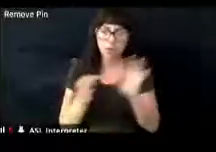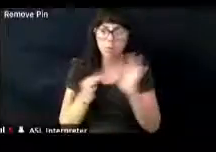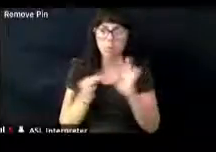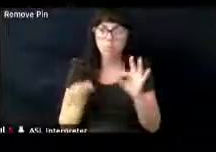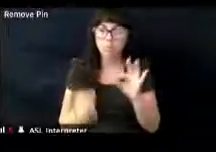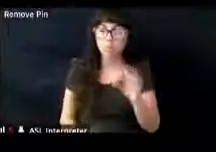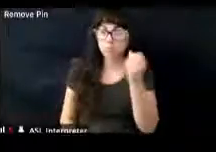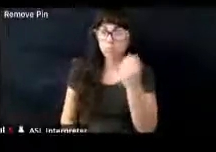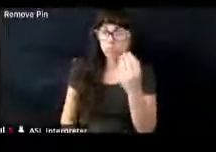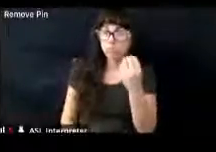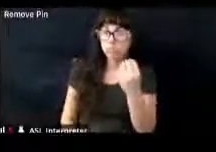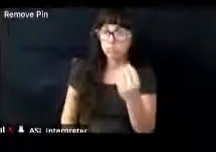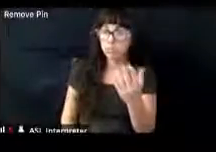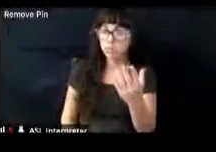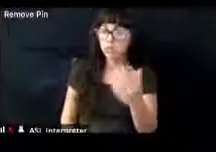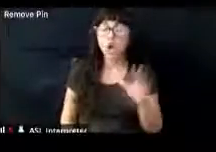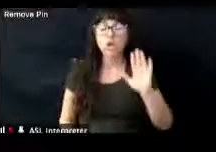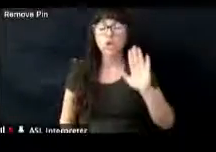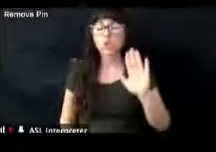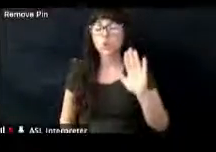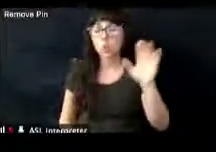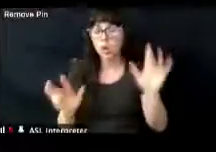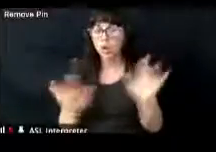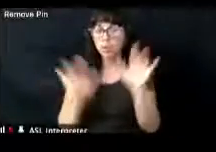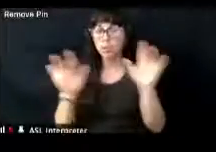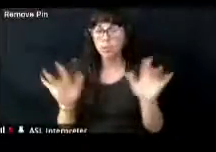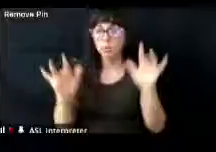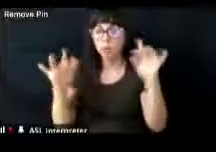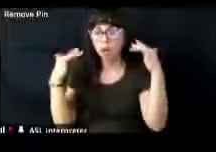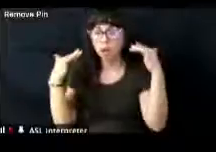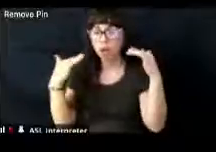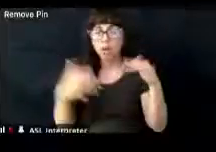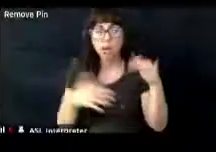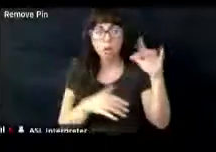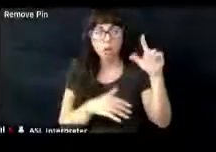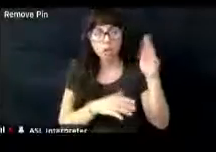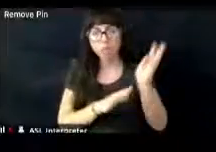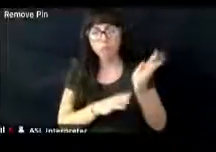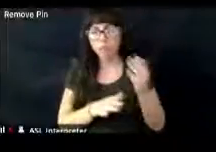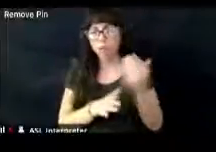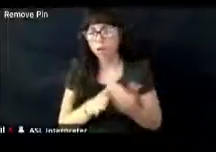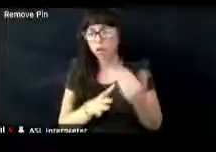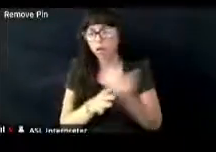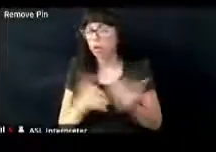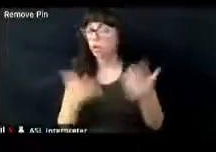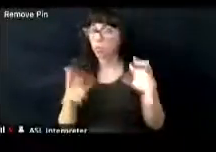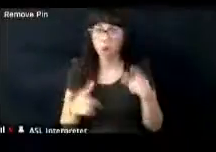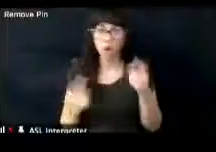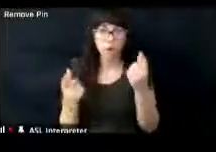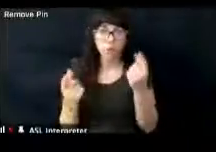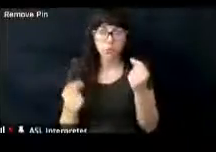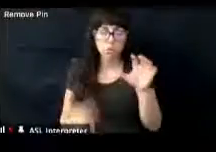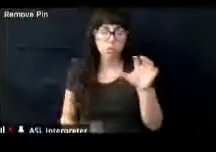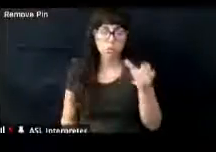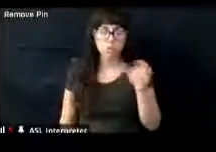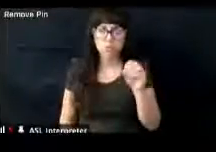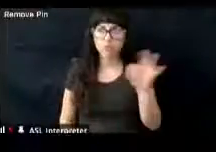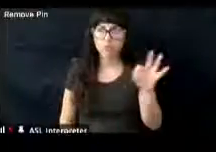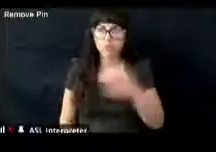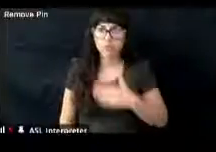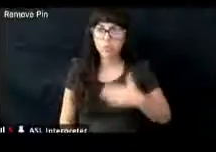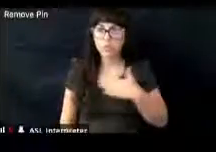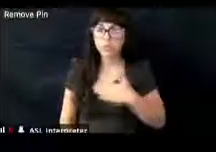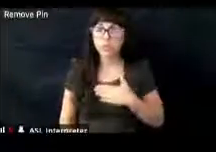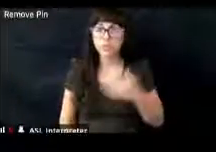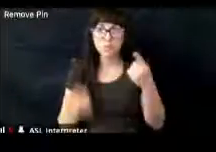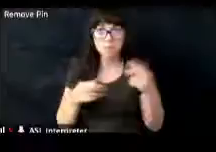computer or live stream audio to prevent any feedback or distortion during your call. Once you are waiting in the queue, be alert for when it is your turn